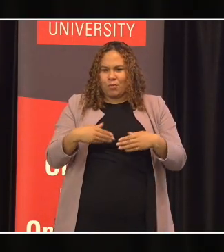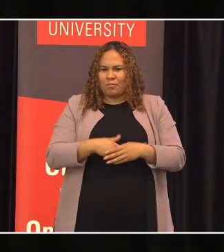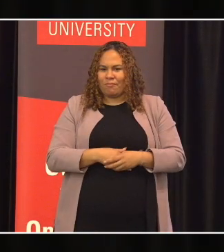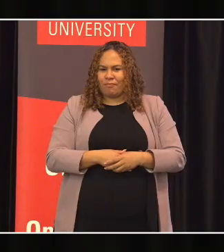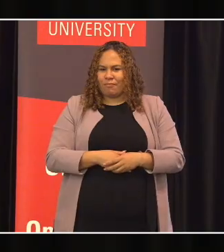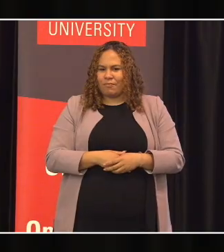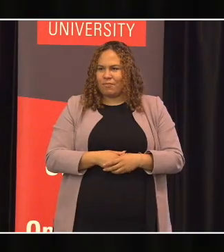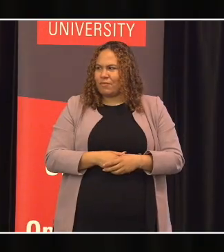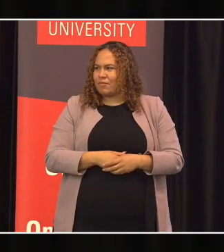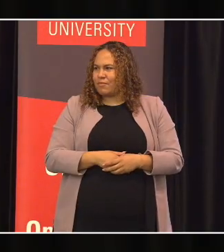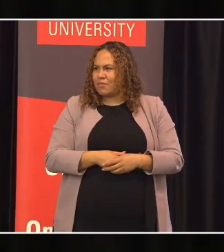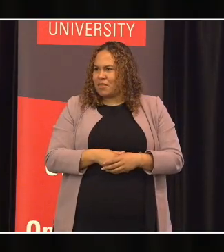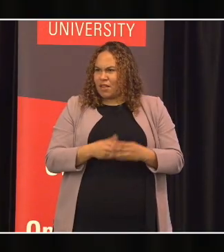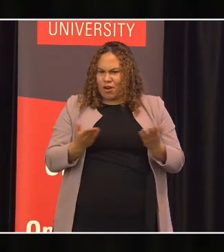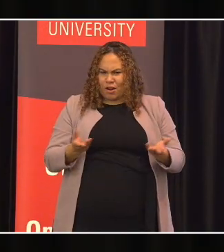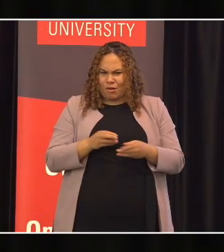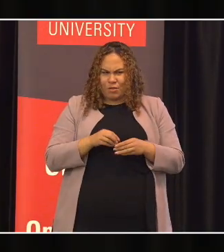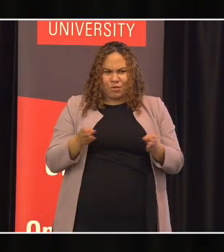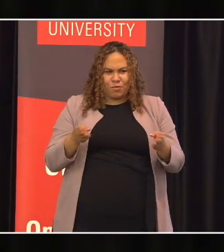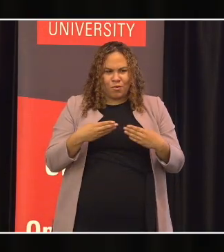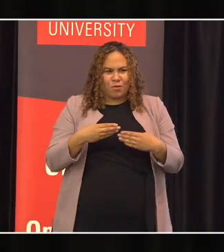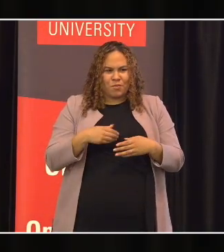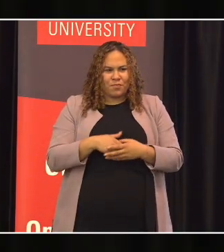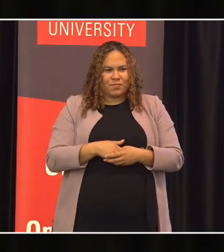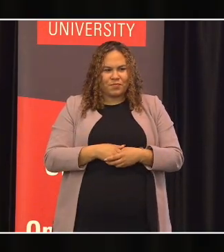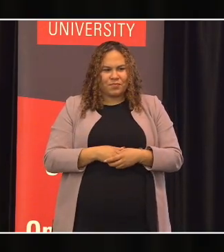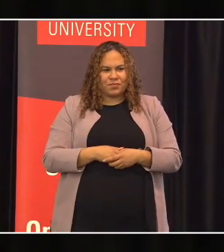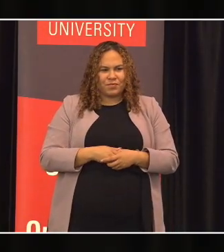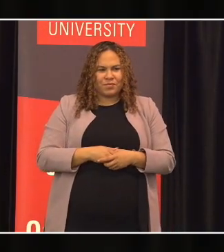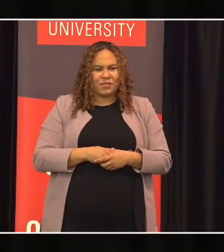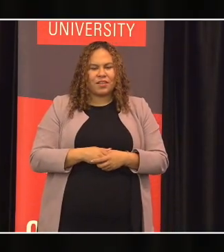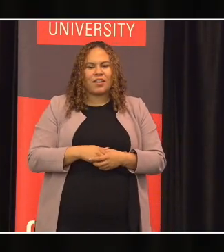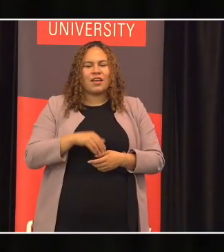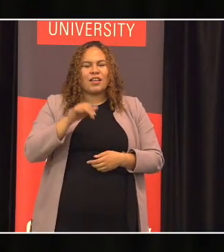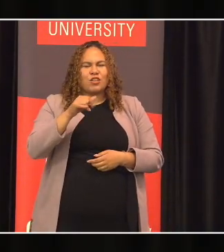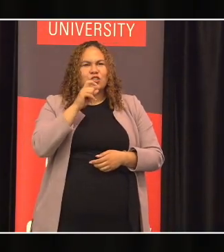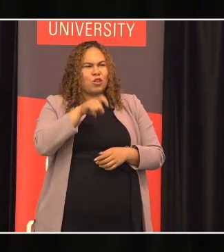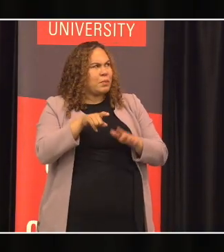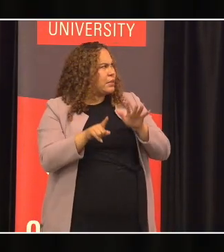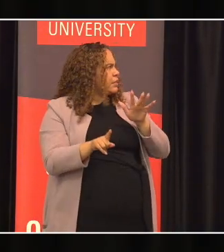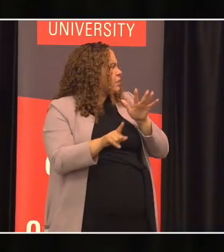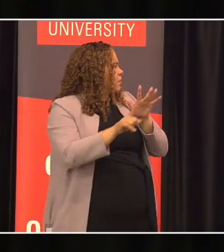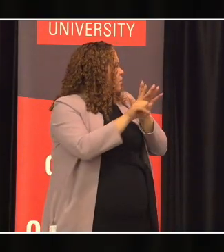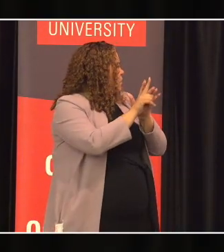this should be up here. There we go. All right.